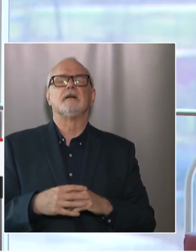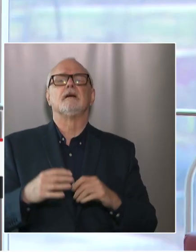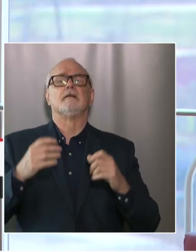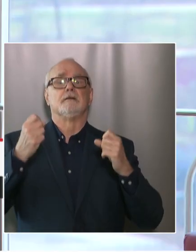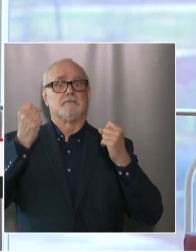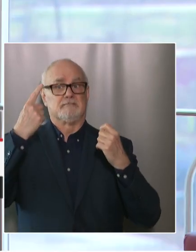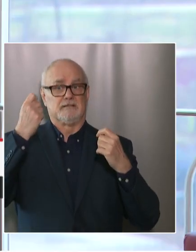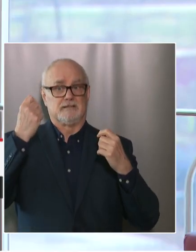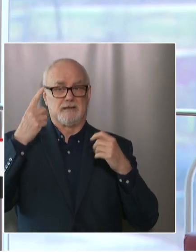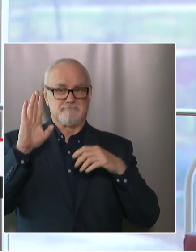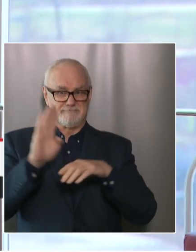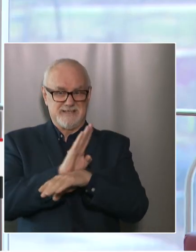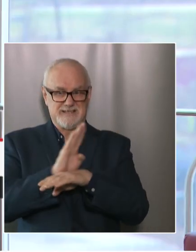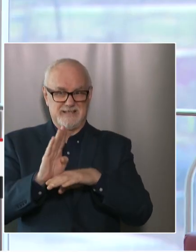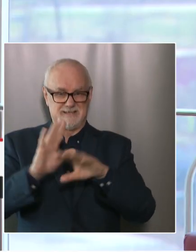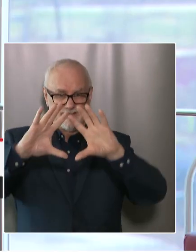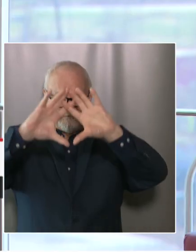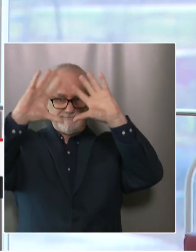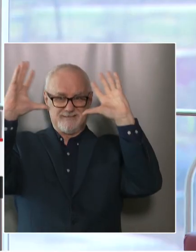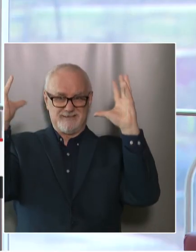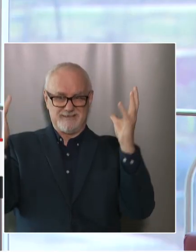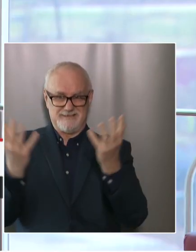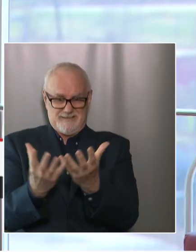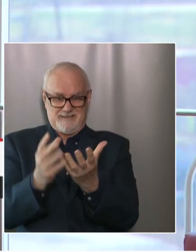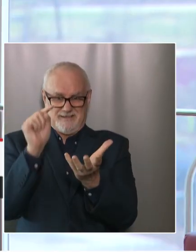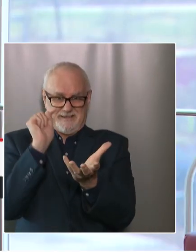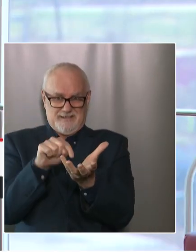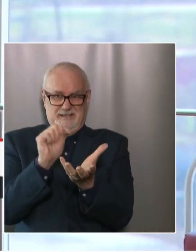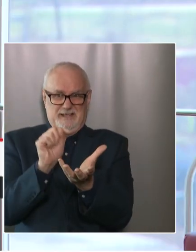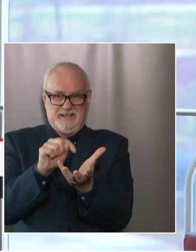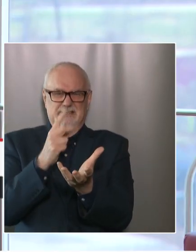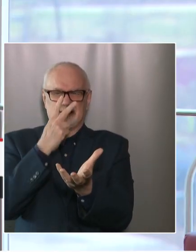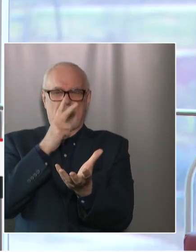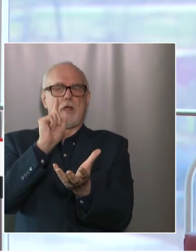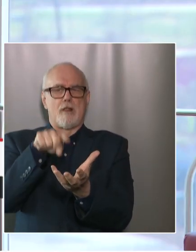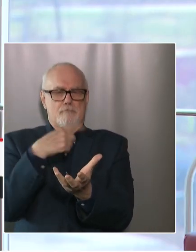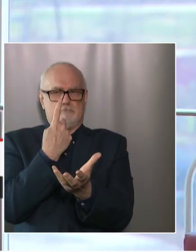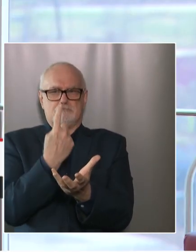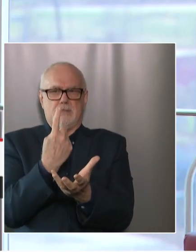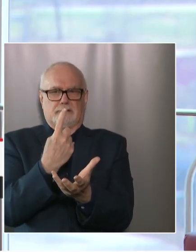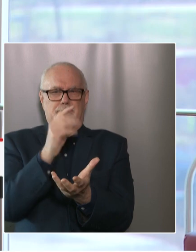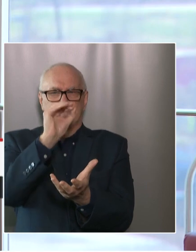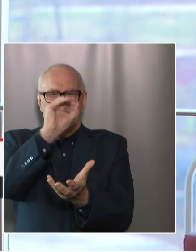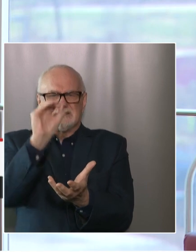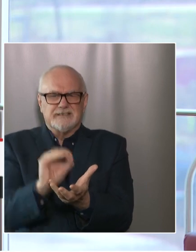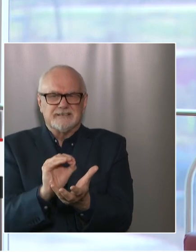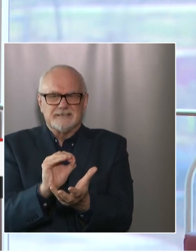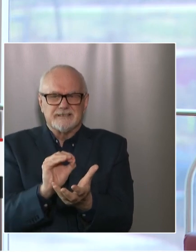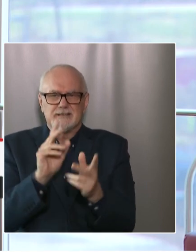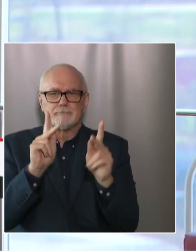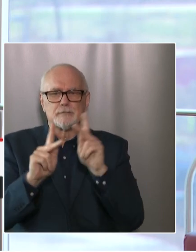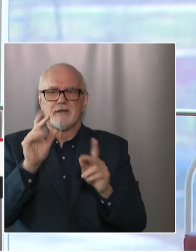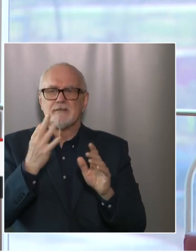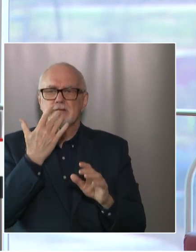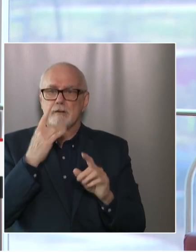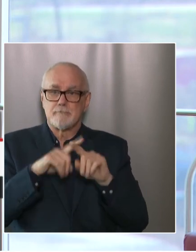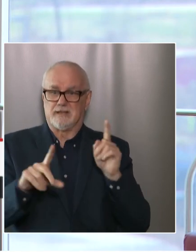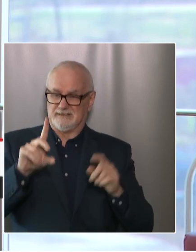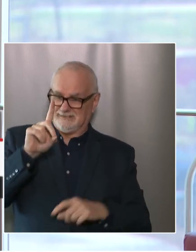than 1% of commercial developers are people of color. In DC, 17%.